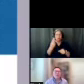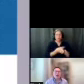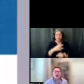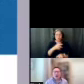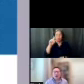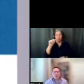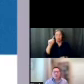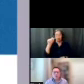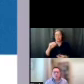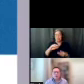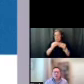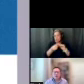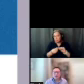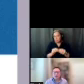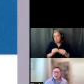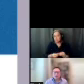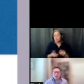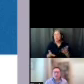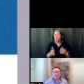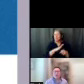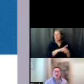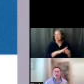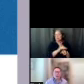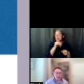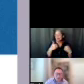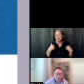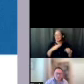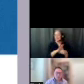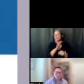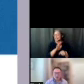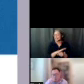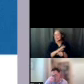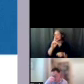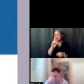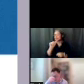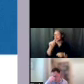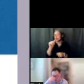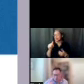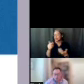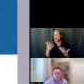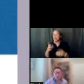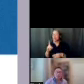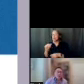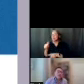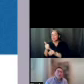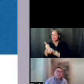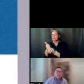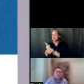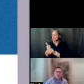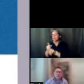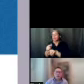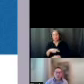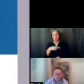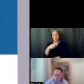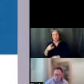because, locally there might not be tons of data that you can find, or it takes a while to get data, but there's data in the